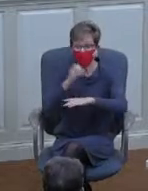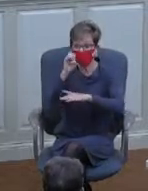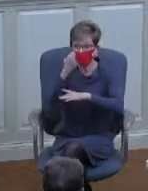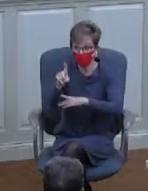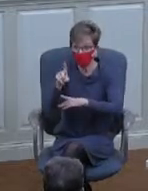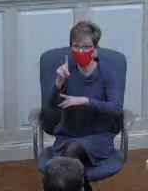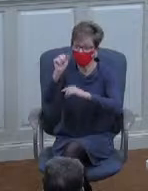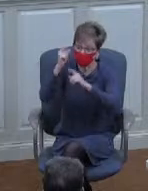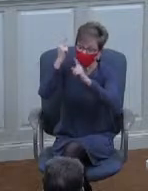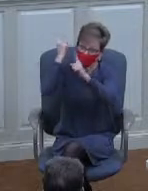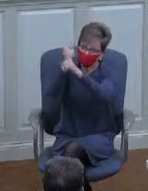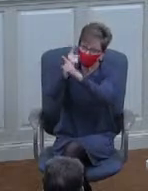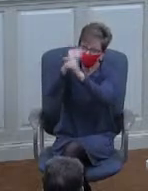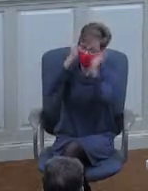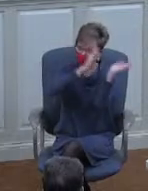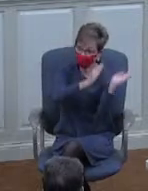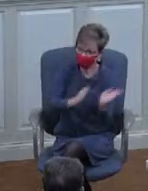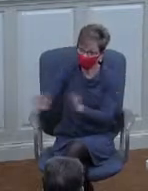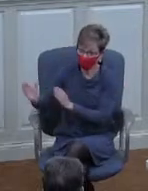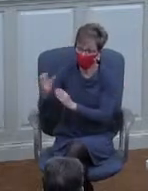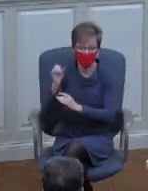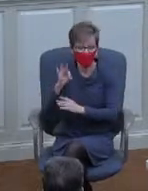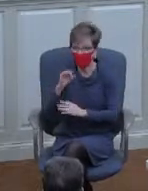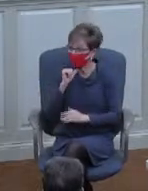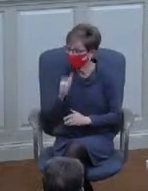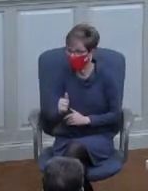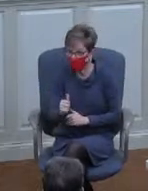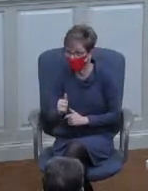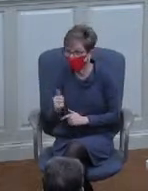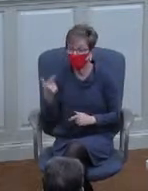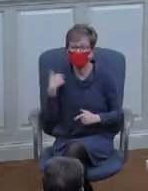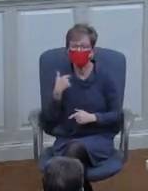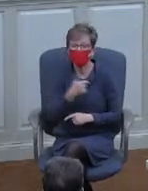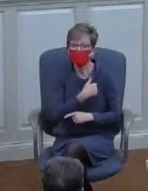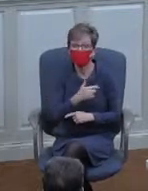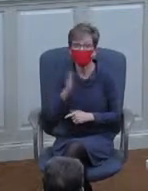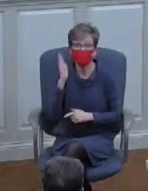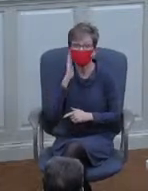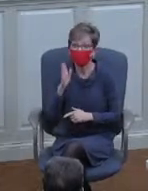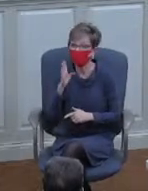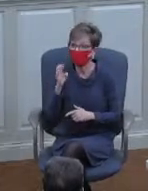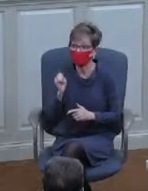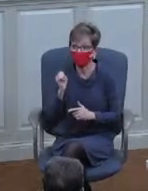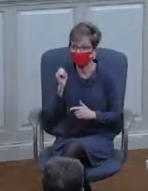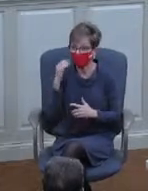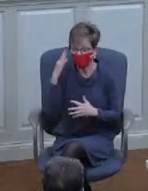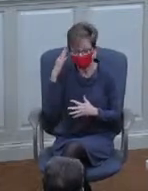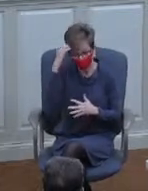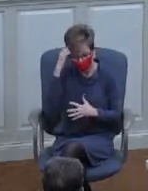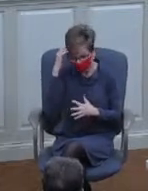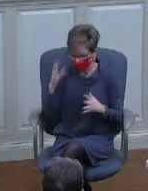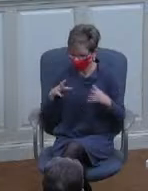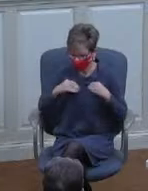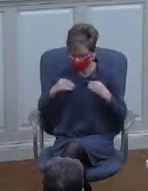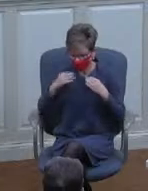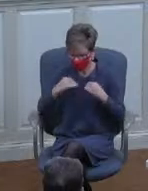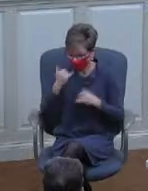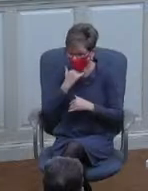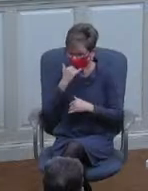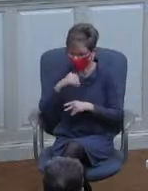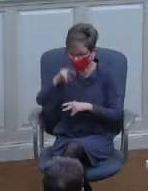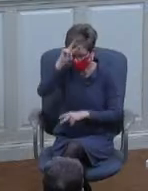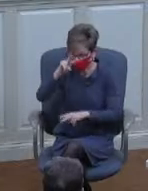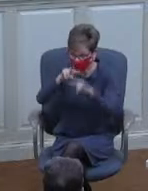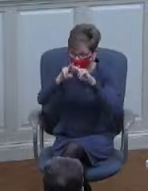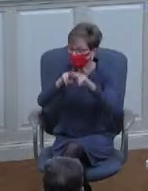order or count ourselves consenting victims of ignorance and superstition.